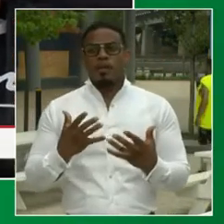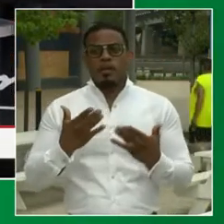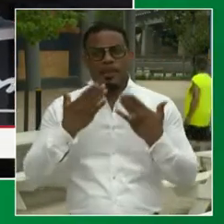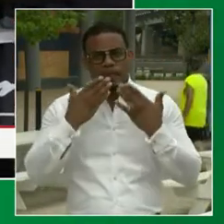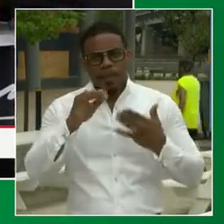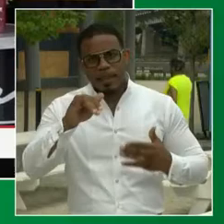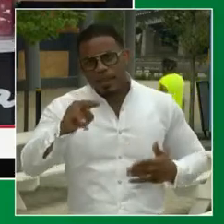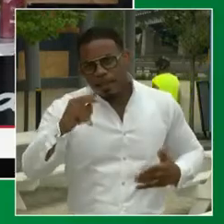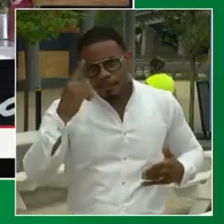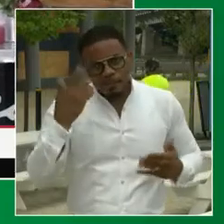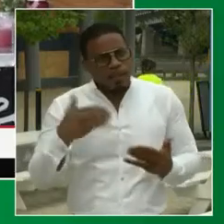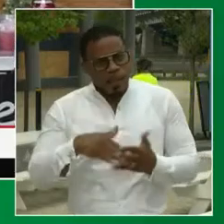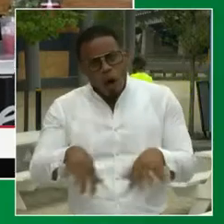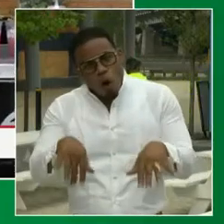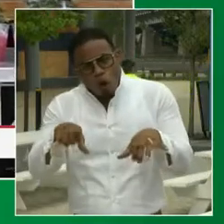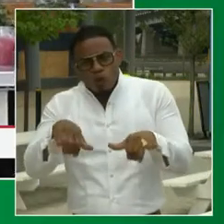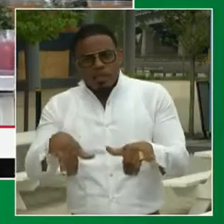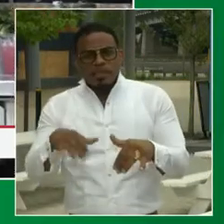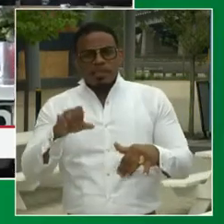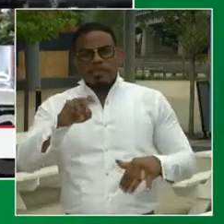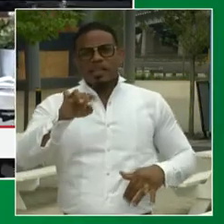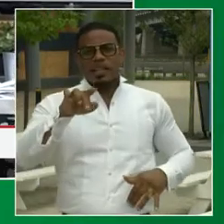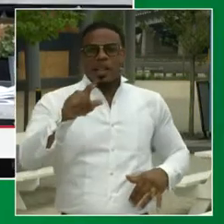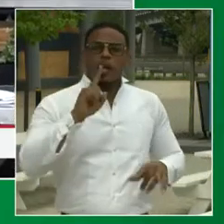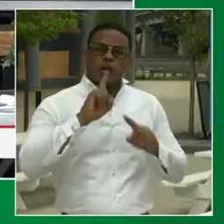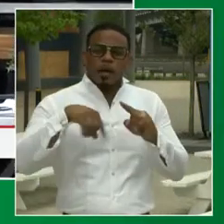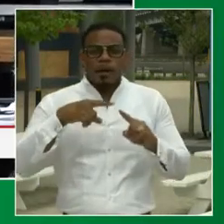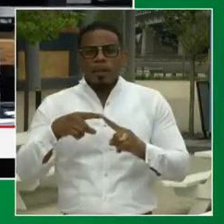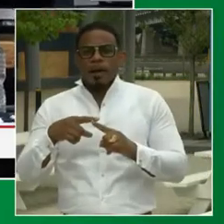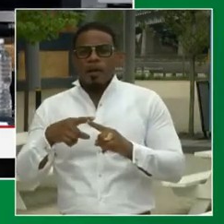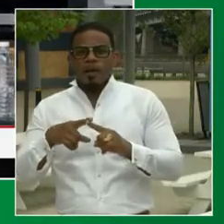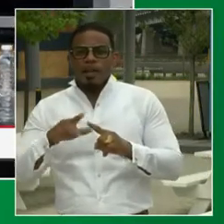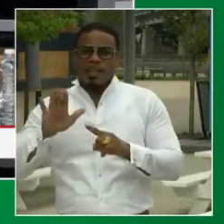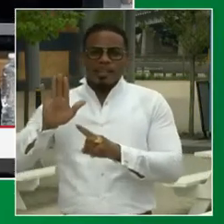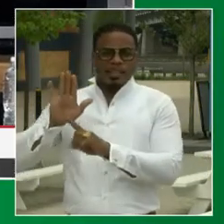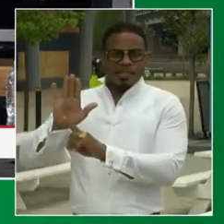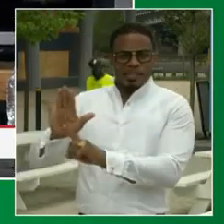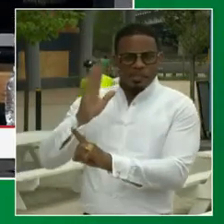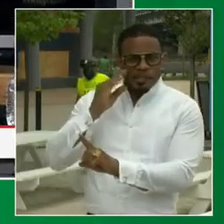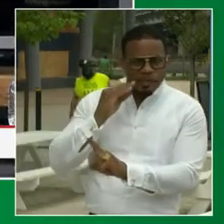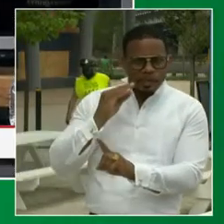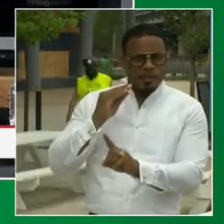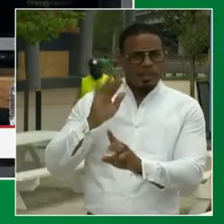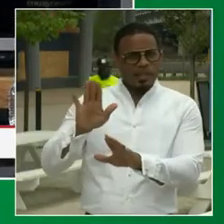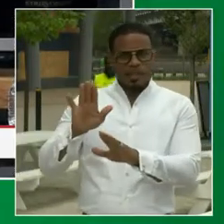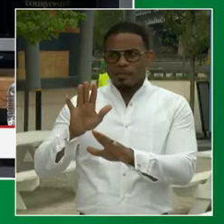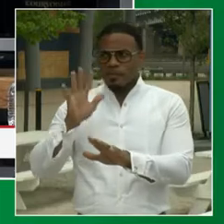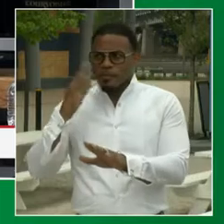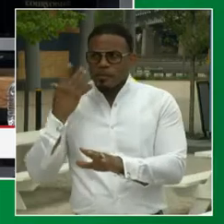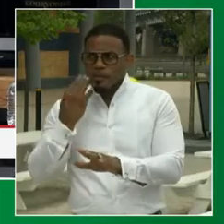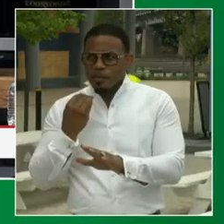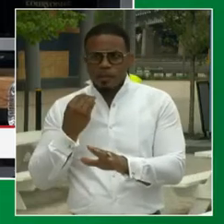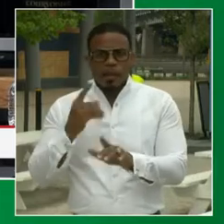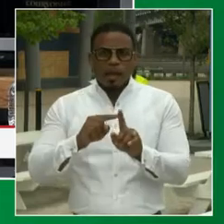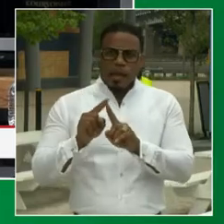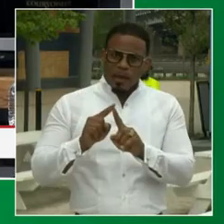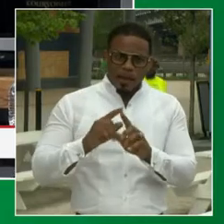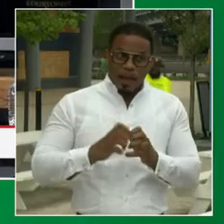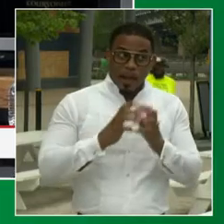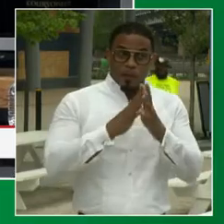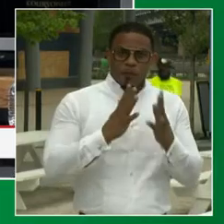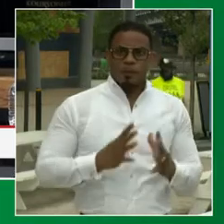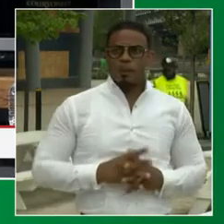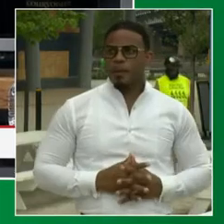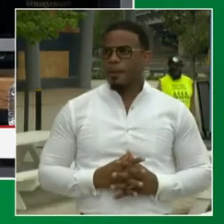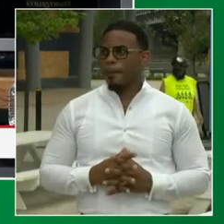thank Ian for, again, hosting us here at the Sandlot, talking about his journey as an